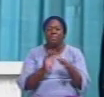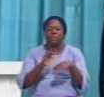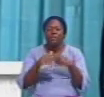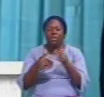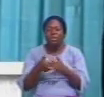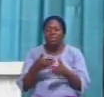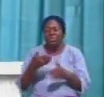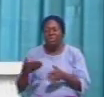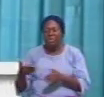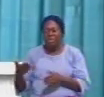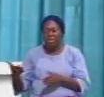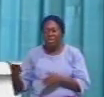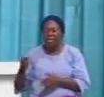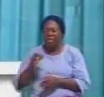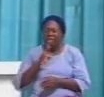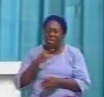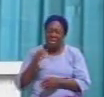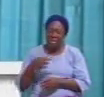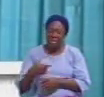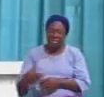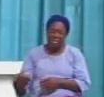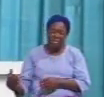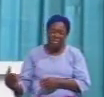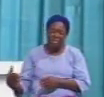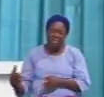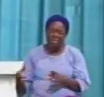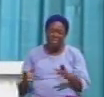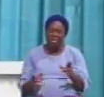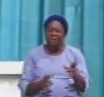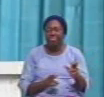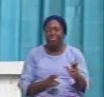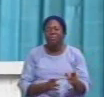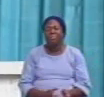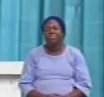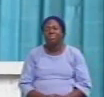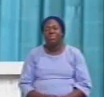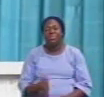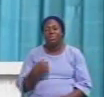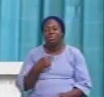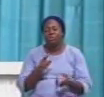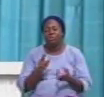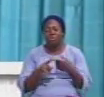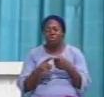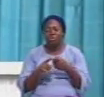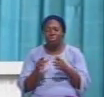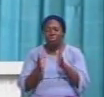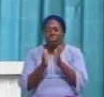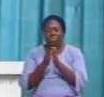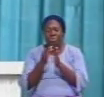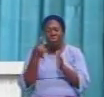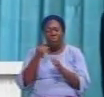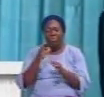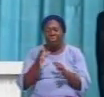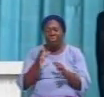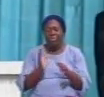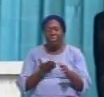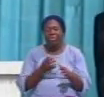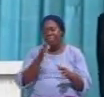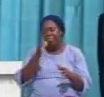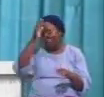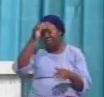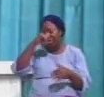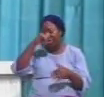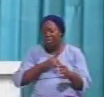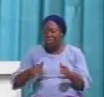ready. We now want to lift up our Father in the Lord, the convener of GCK,